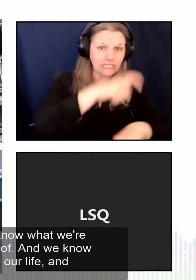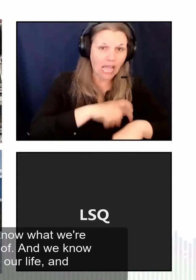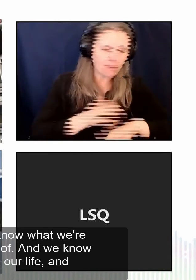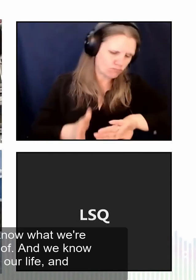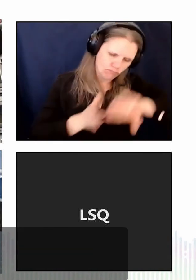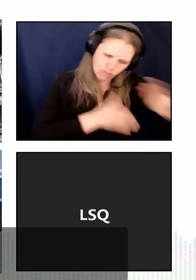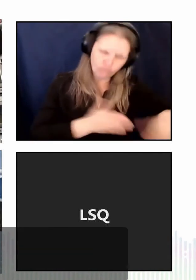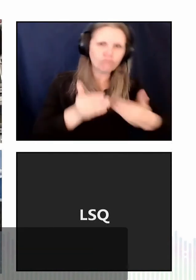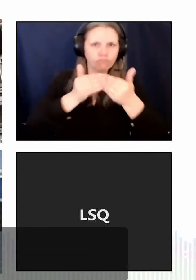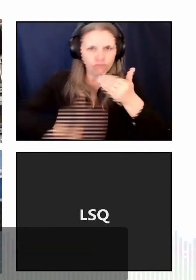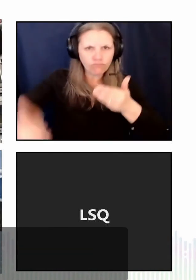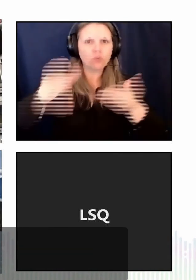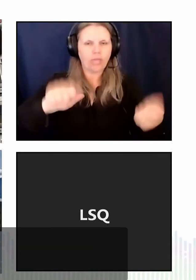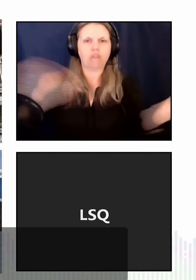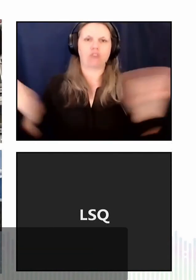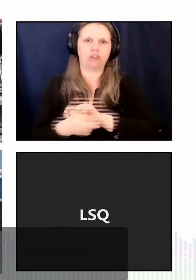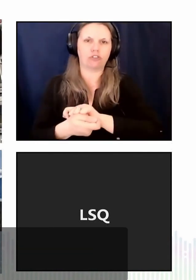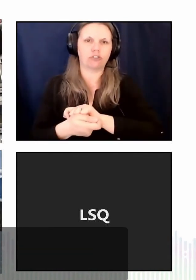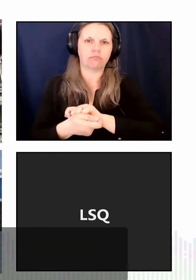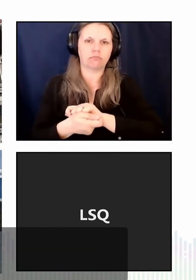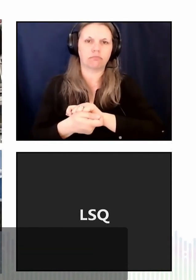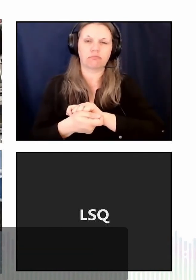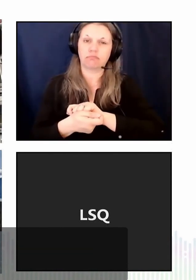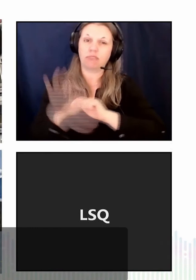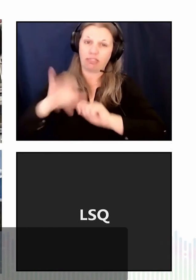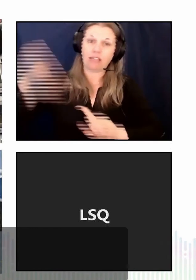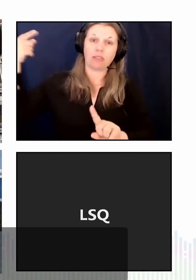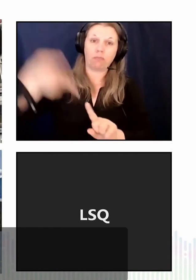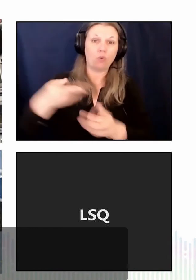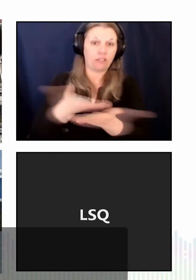that. That's what it's all about.